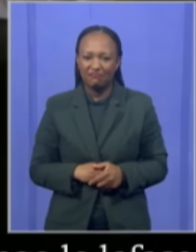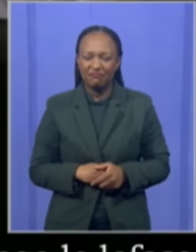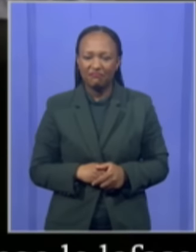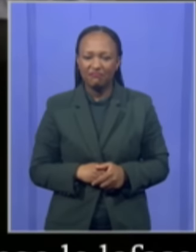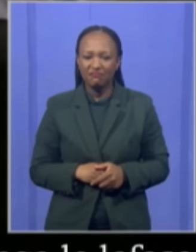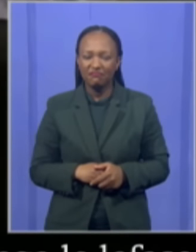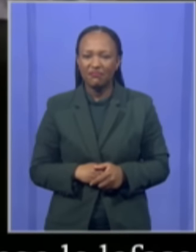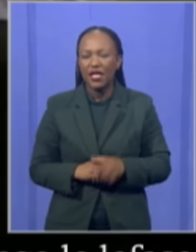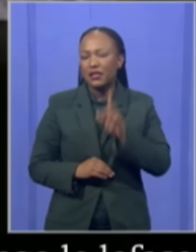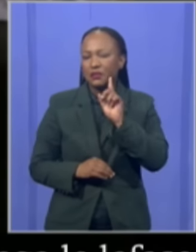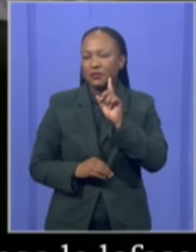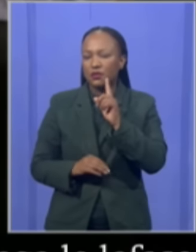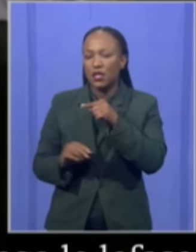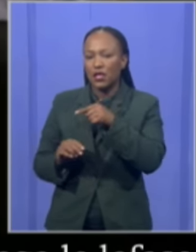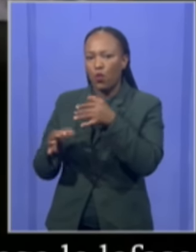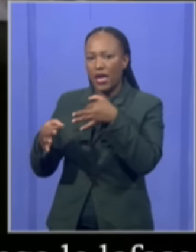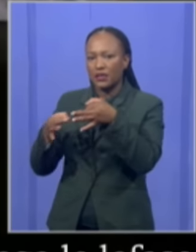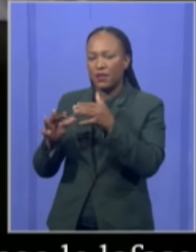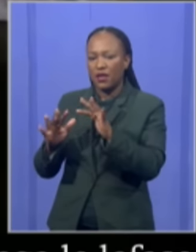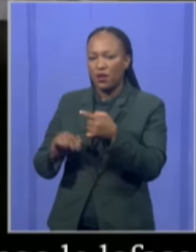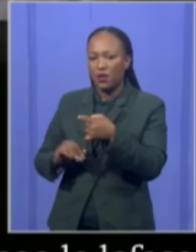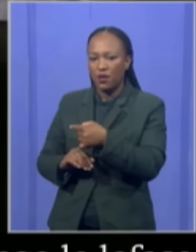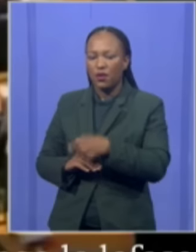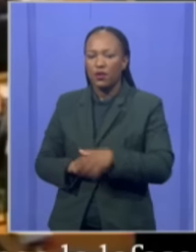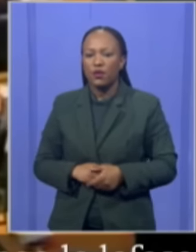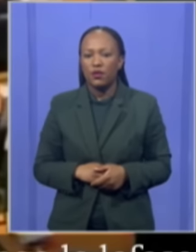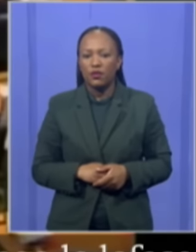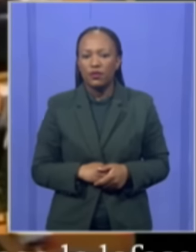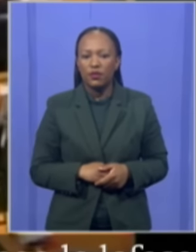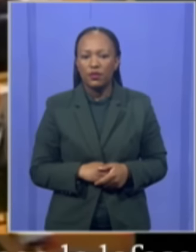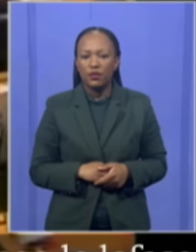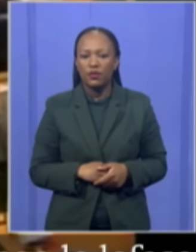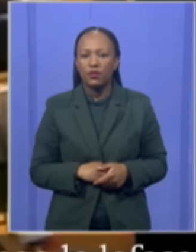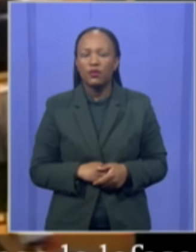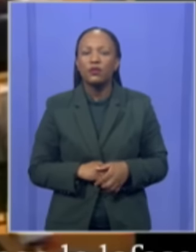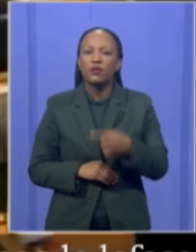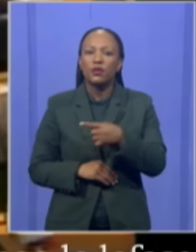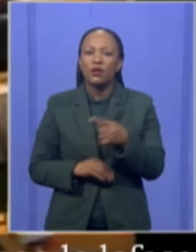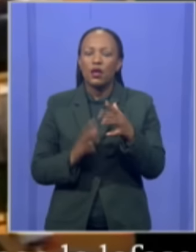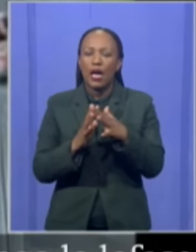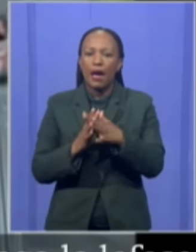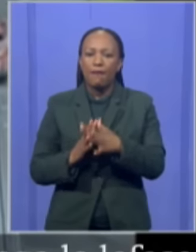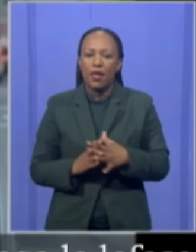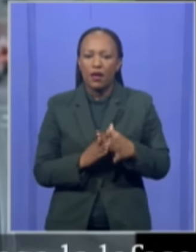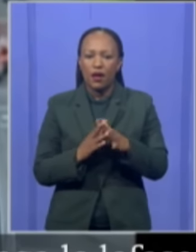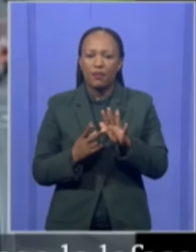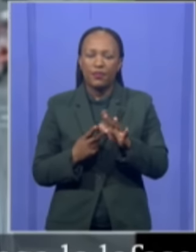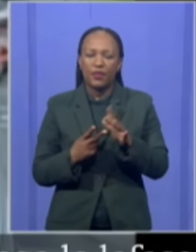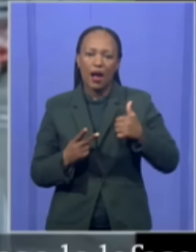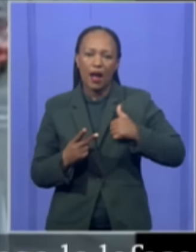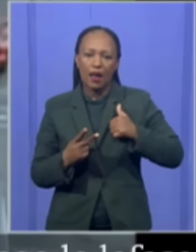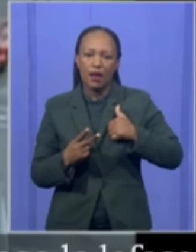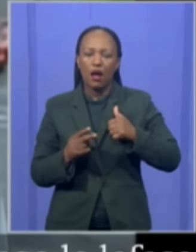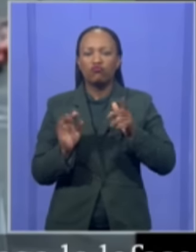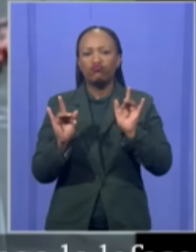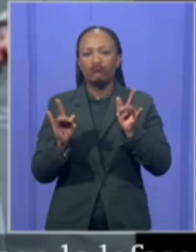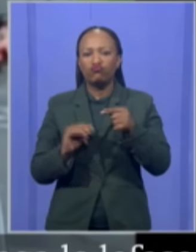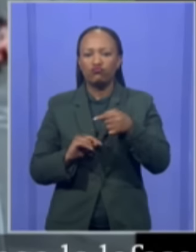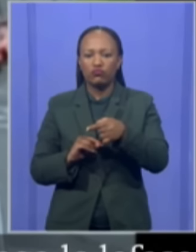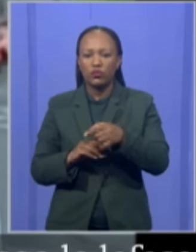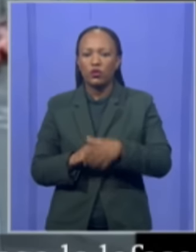Go sa le jwalo Radebe o tlhole a tshwere dipoledišano le naga tša go tshwana le America le Canada. Letona la tša dinamelwa